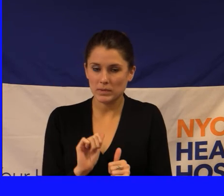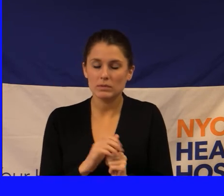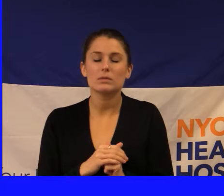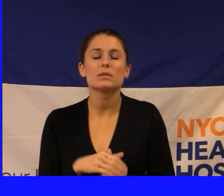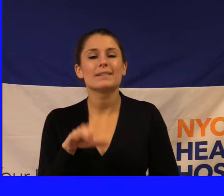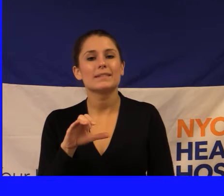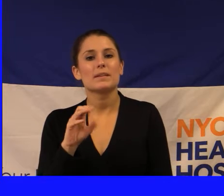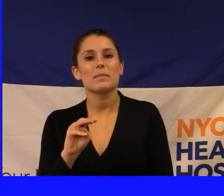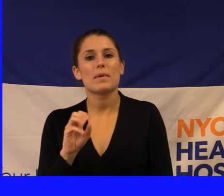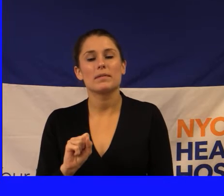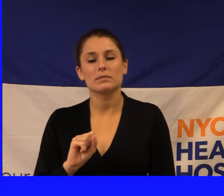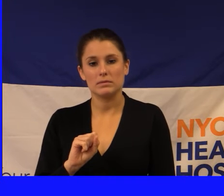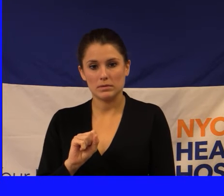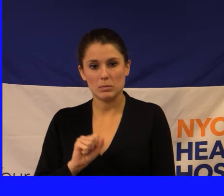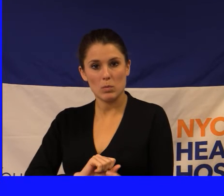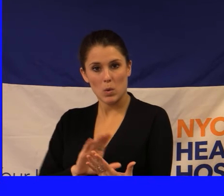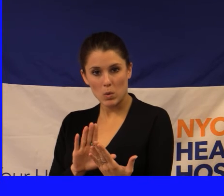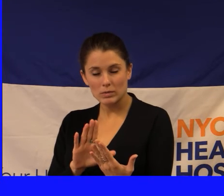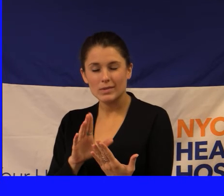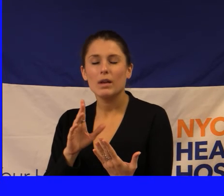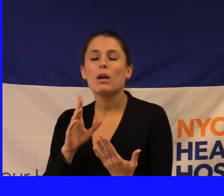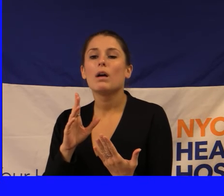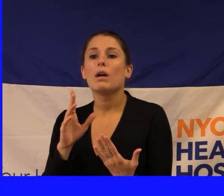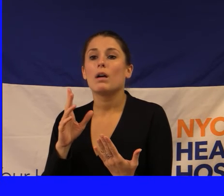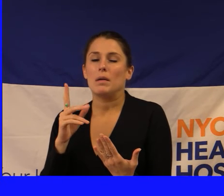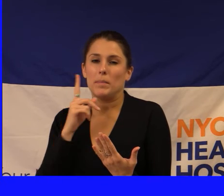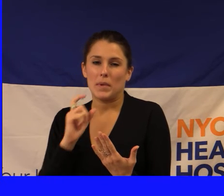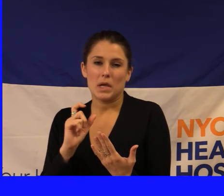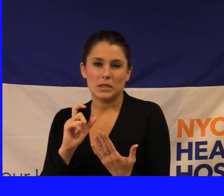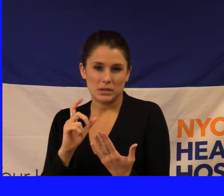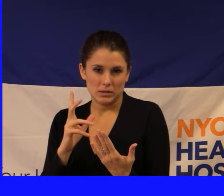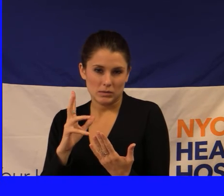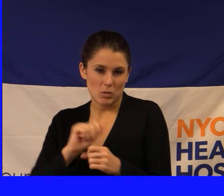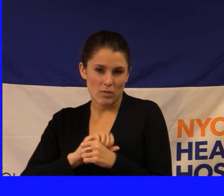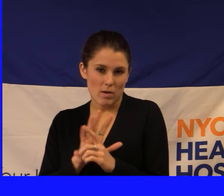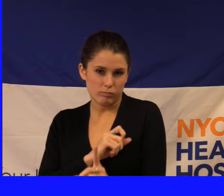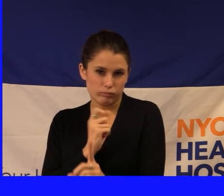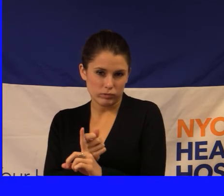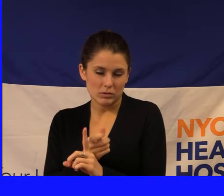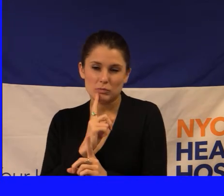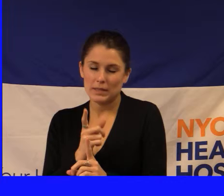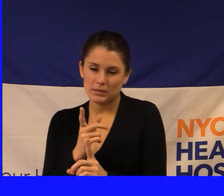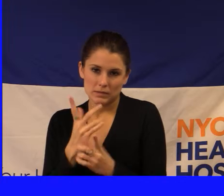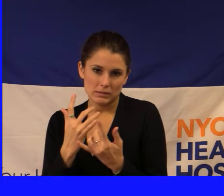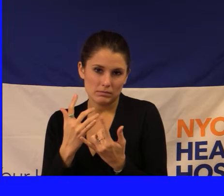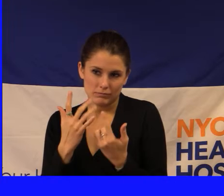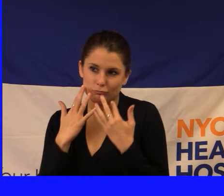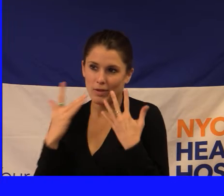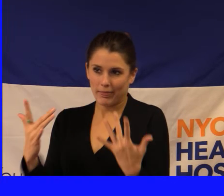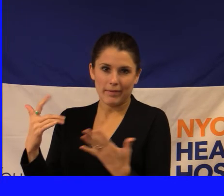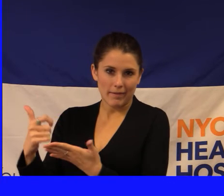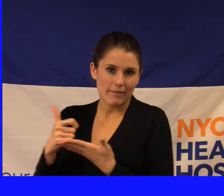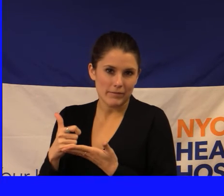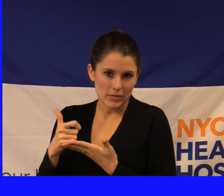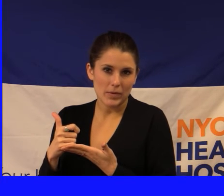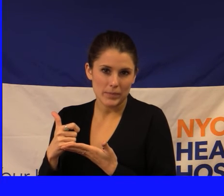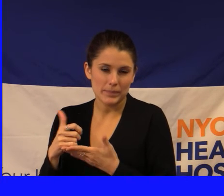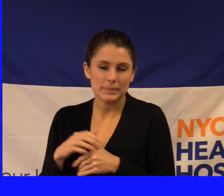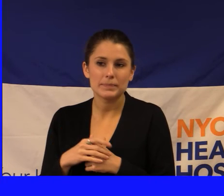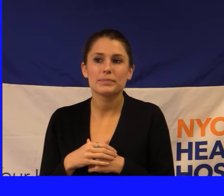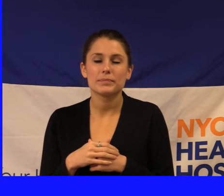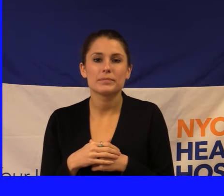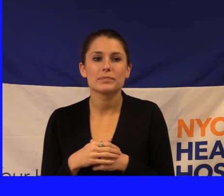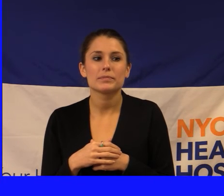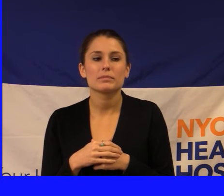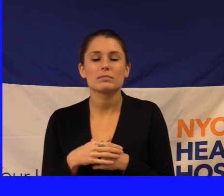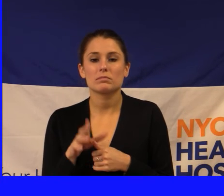and CMS's approach to this, given the impacts of COVID, has been very friendly and helpful to us. So we expect,